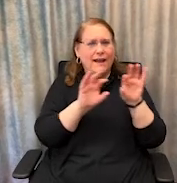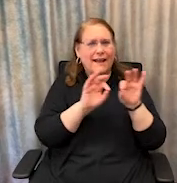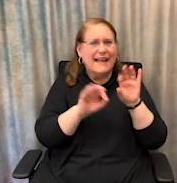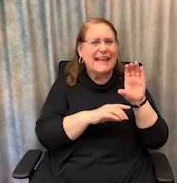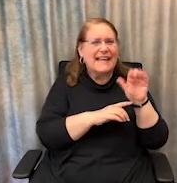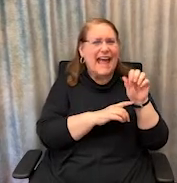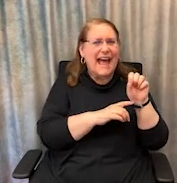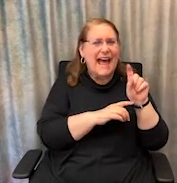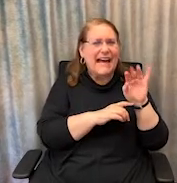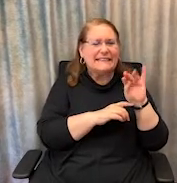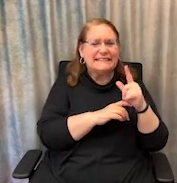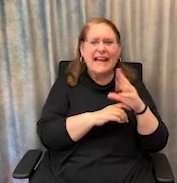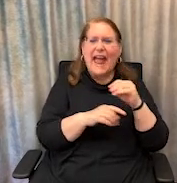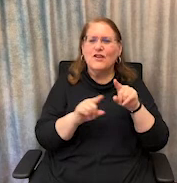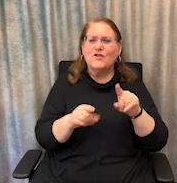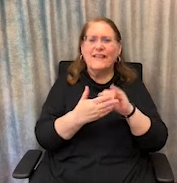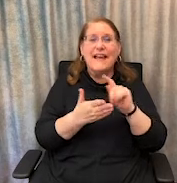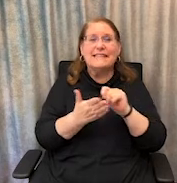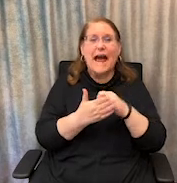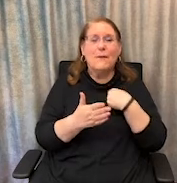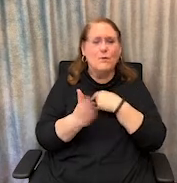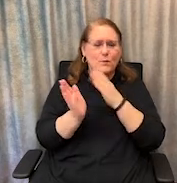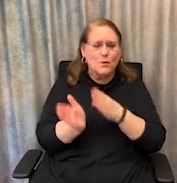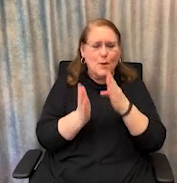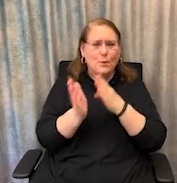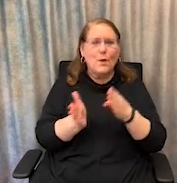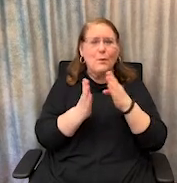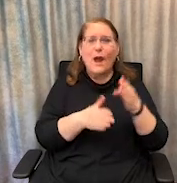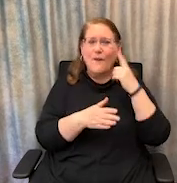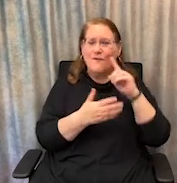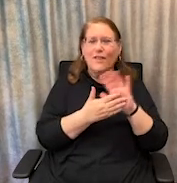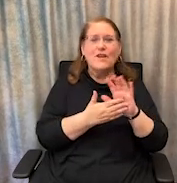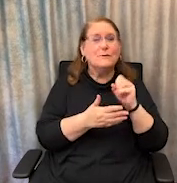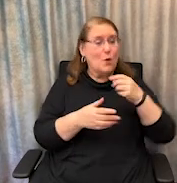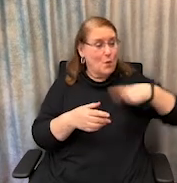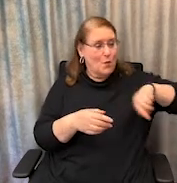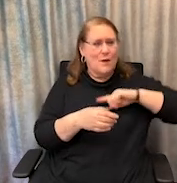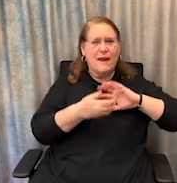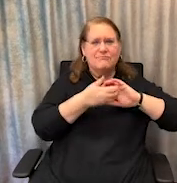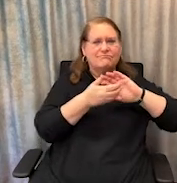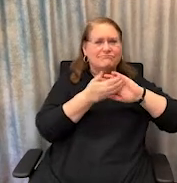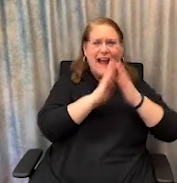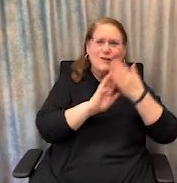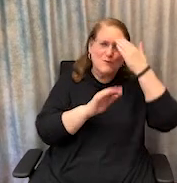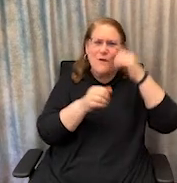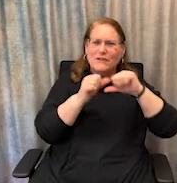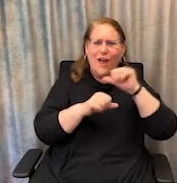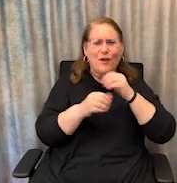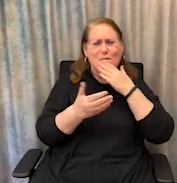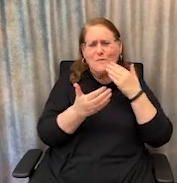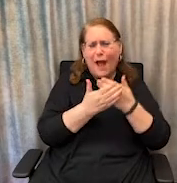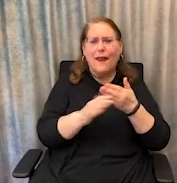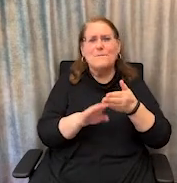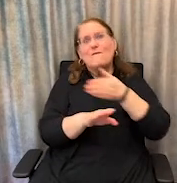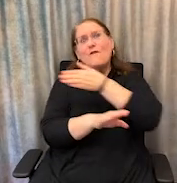and the time we had to prepare for the film. So we all got to know each other about 5 months before we started shooting.